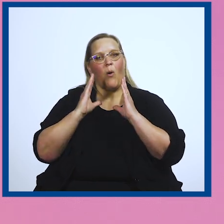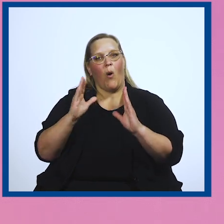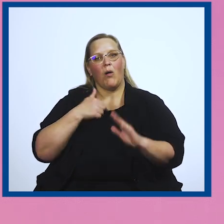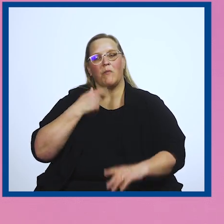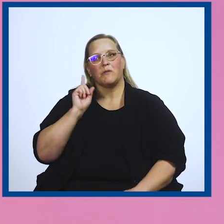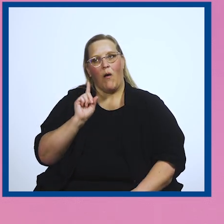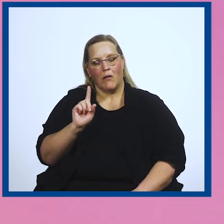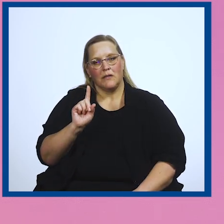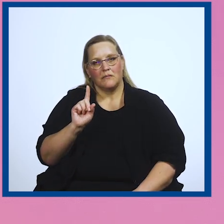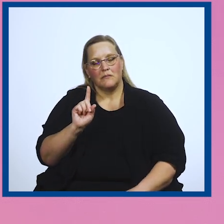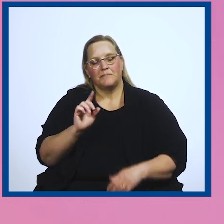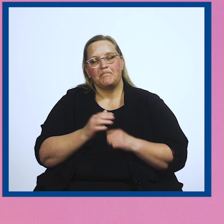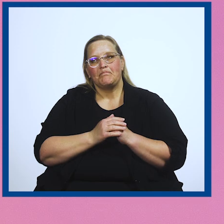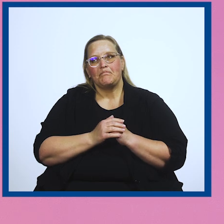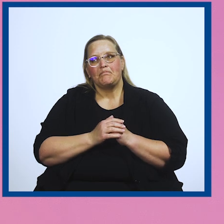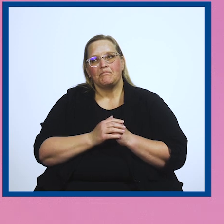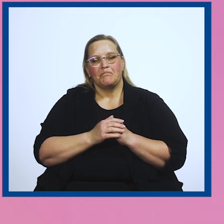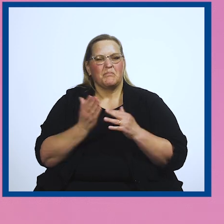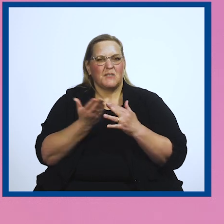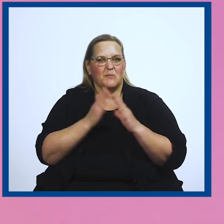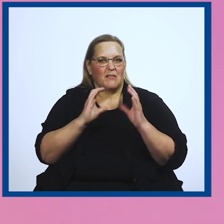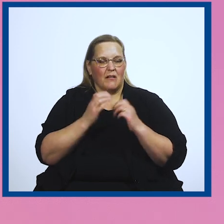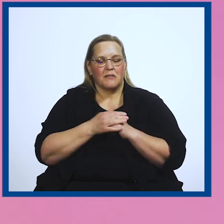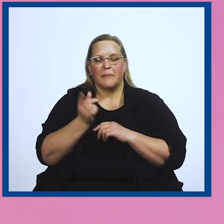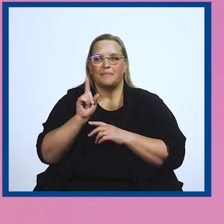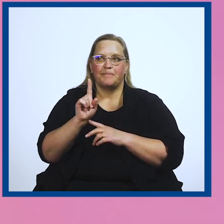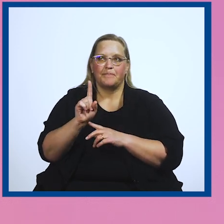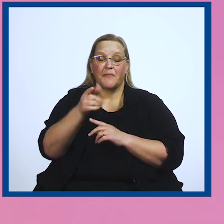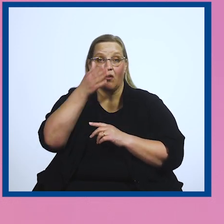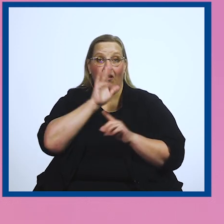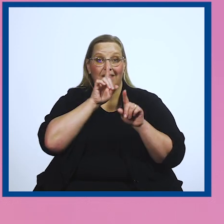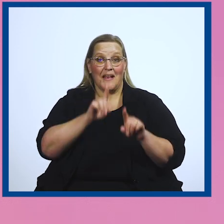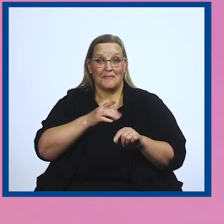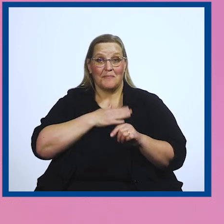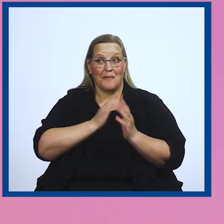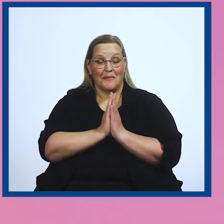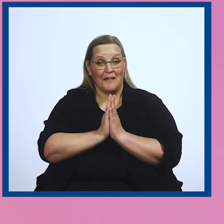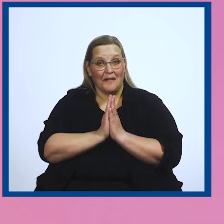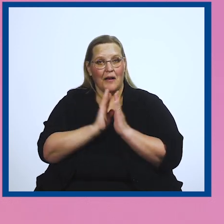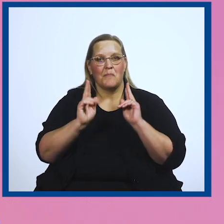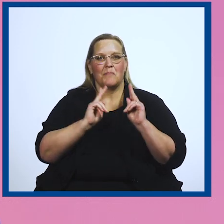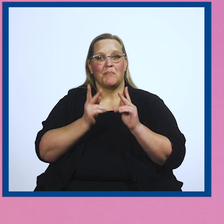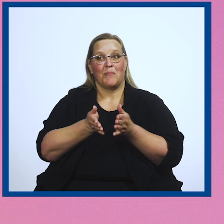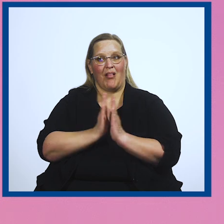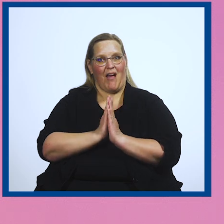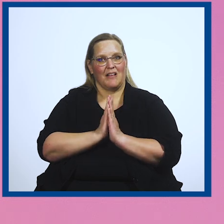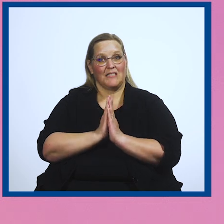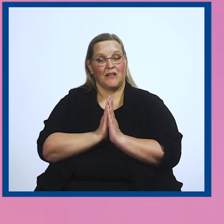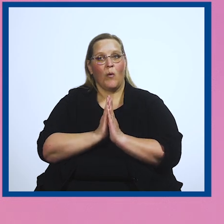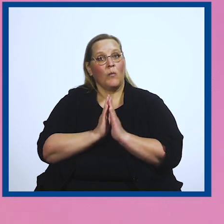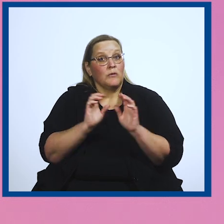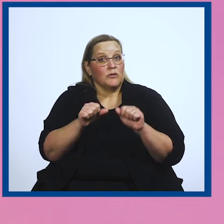walking down the hallway of my high school, between two periods, God answered my prayer. People always ask, was